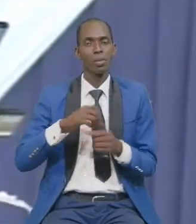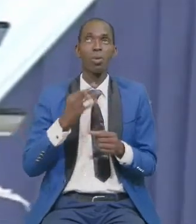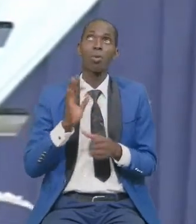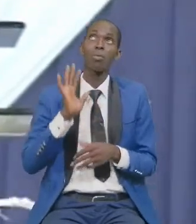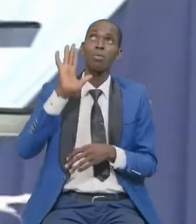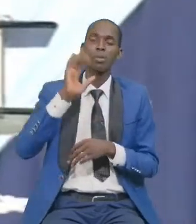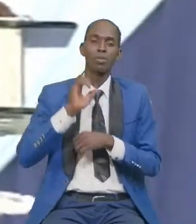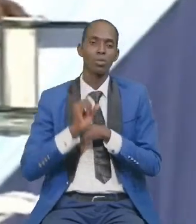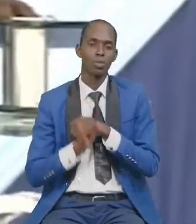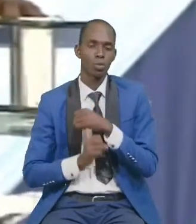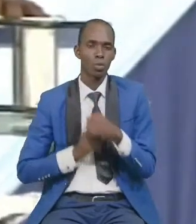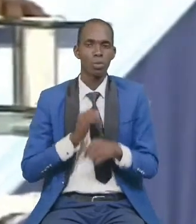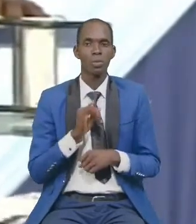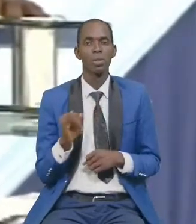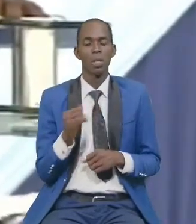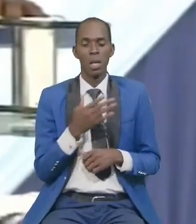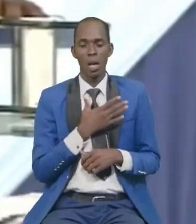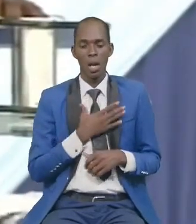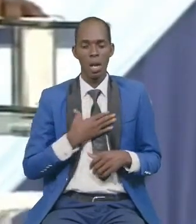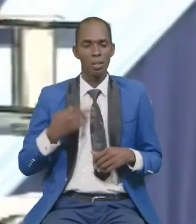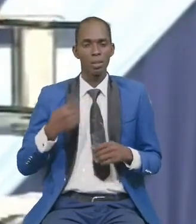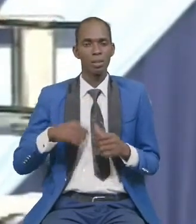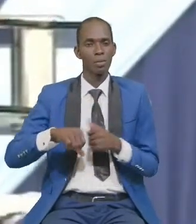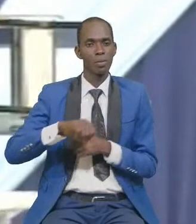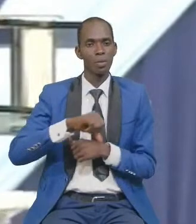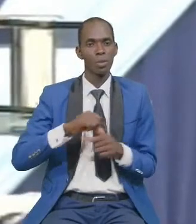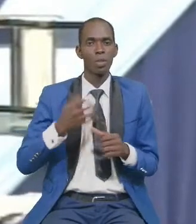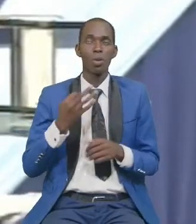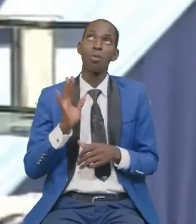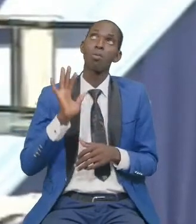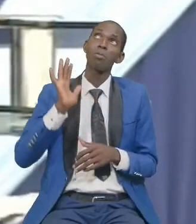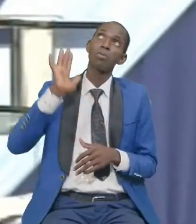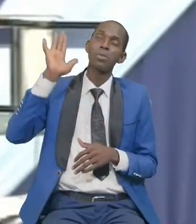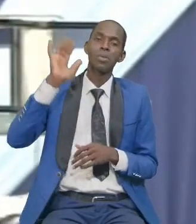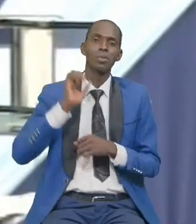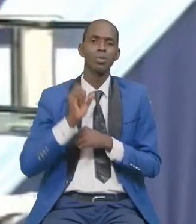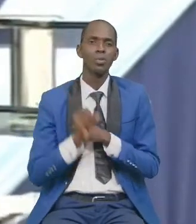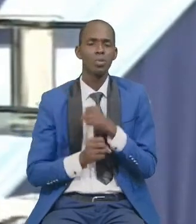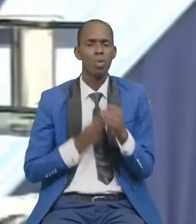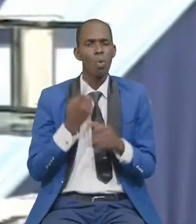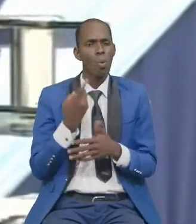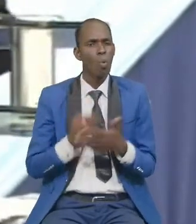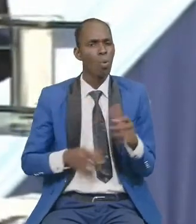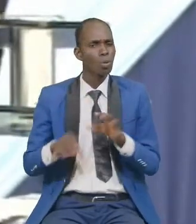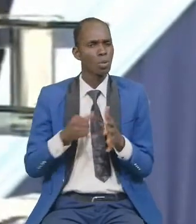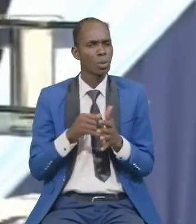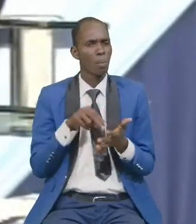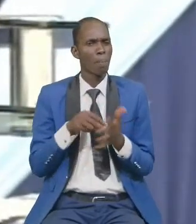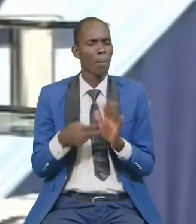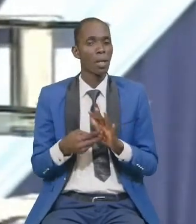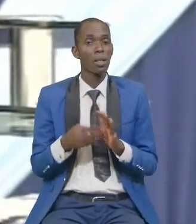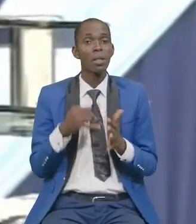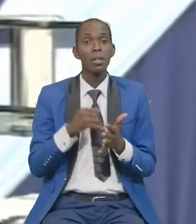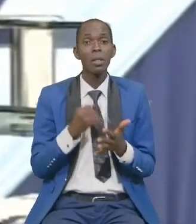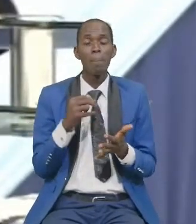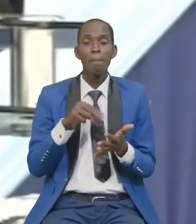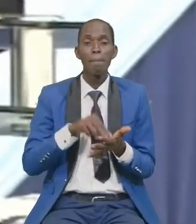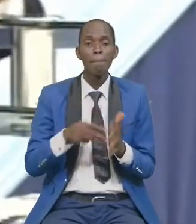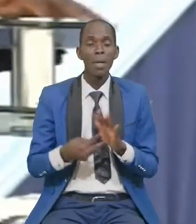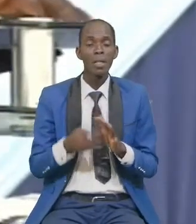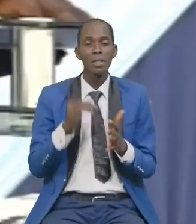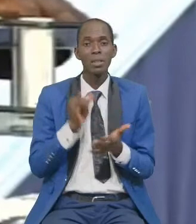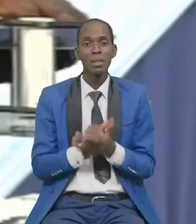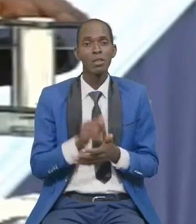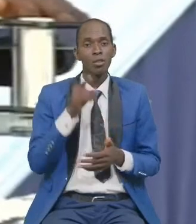suffering. And a fellowship of his suffering. What does that mean? It means that